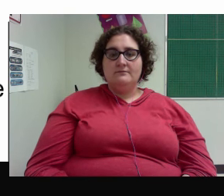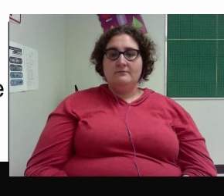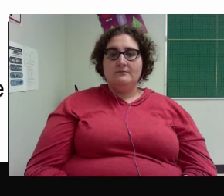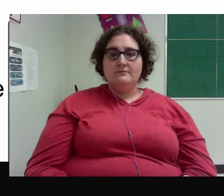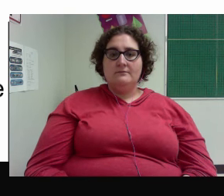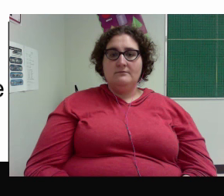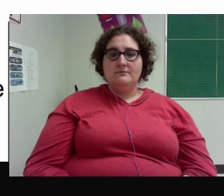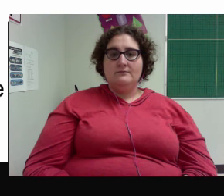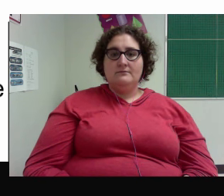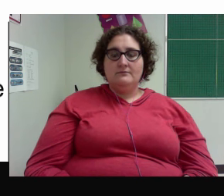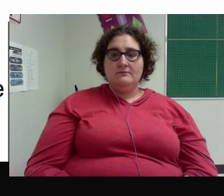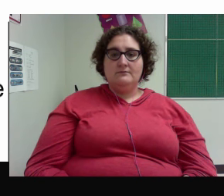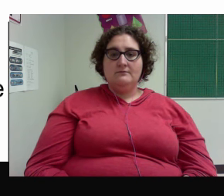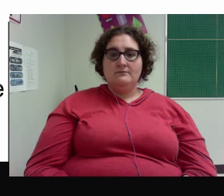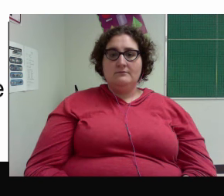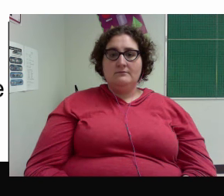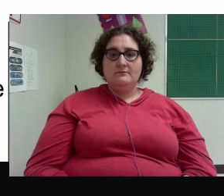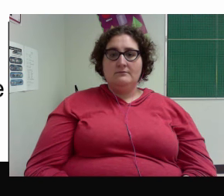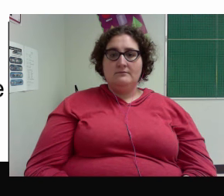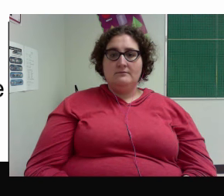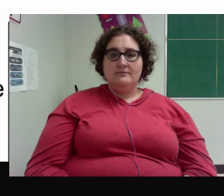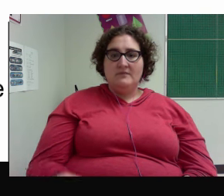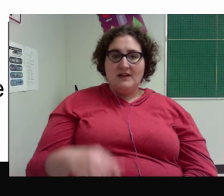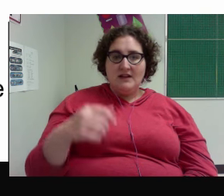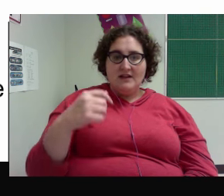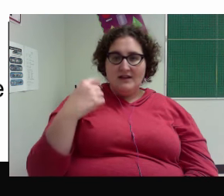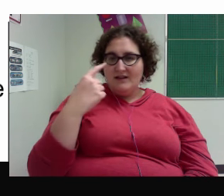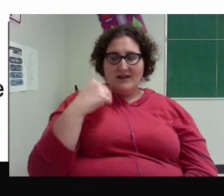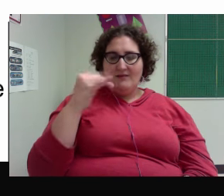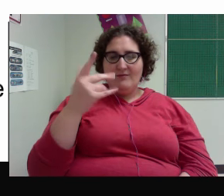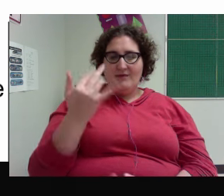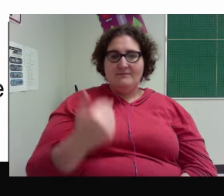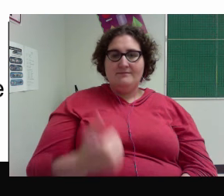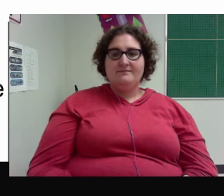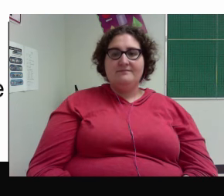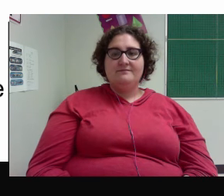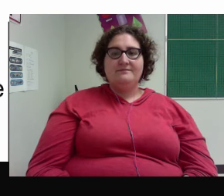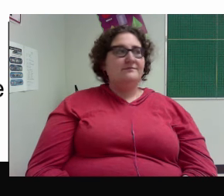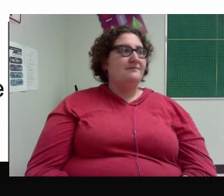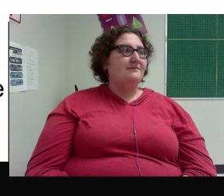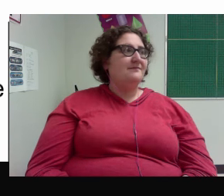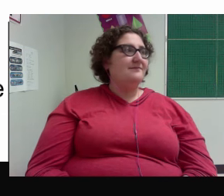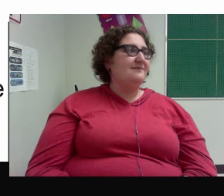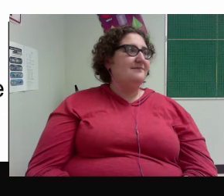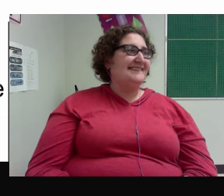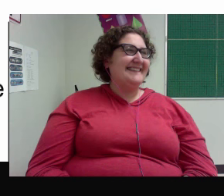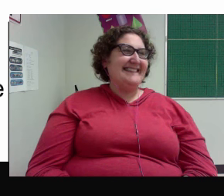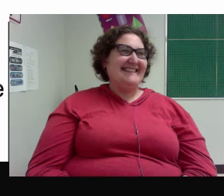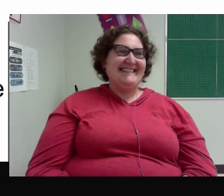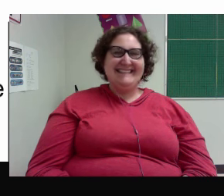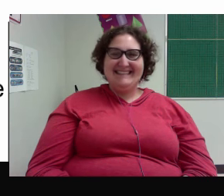That's a C. That's an ugly looking C. Hold on. BCG.